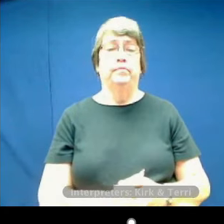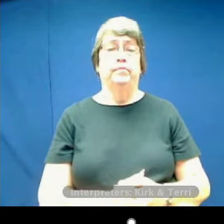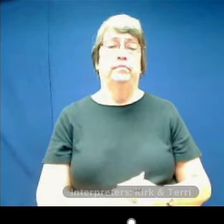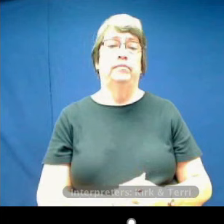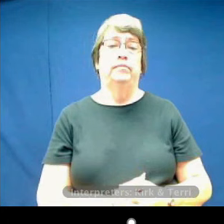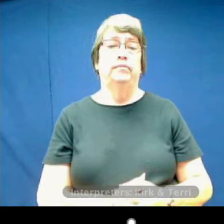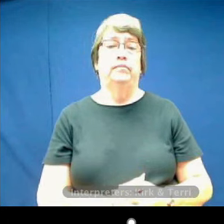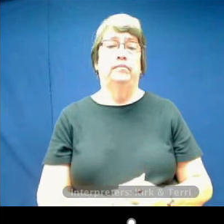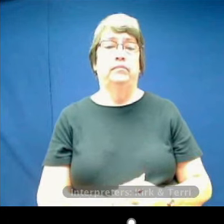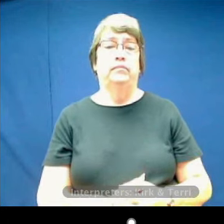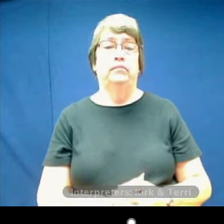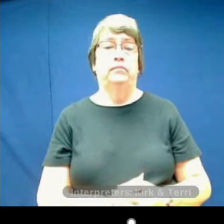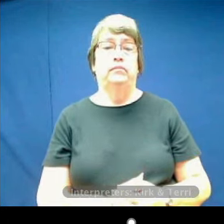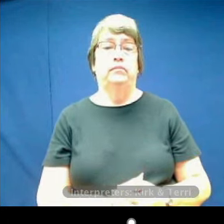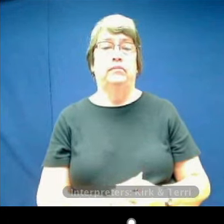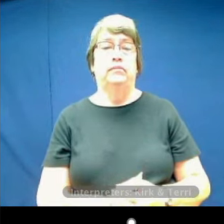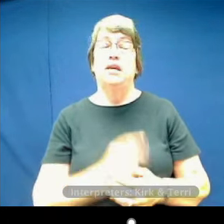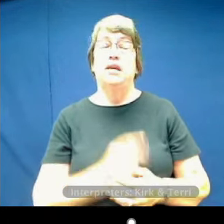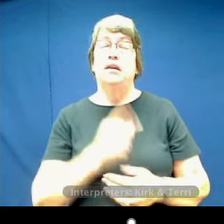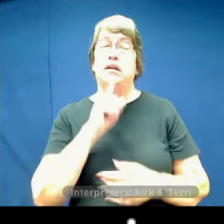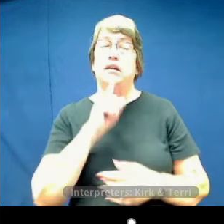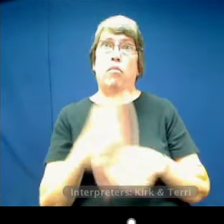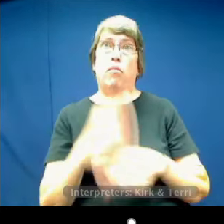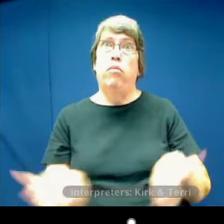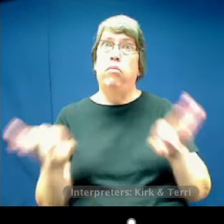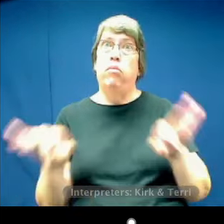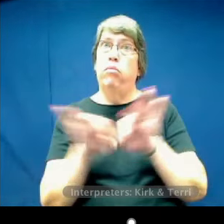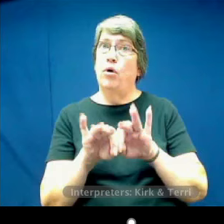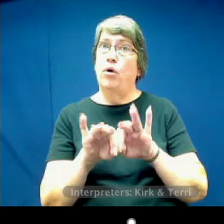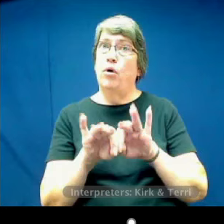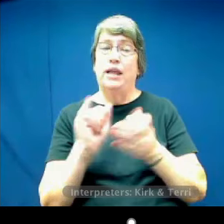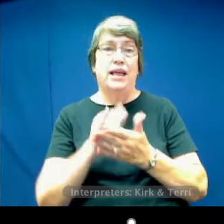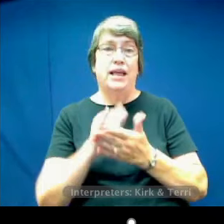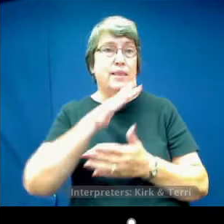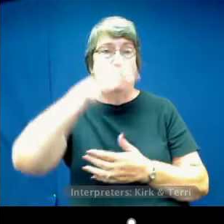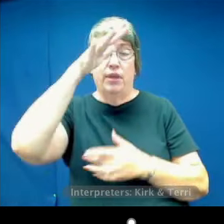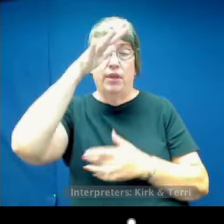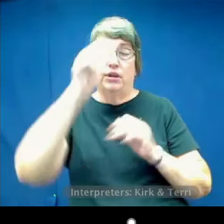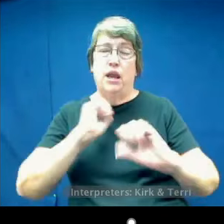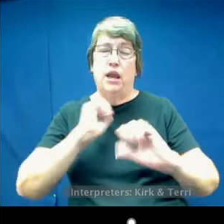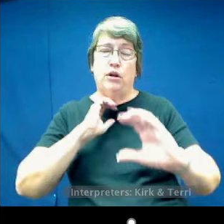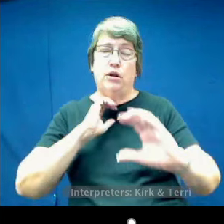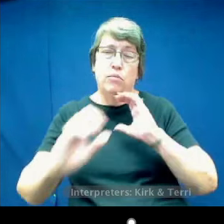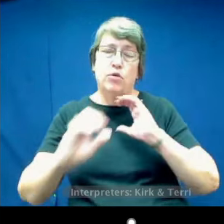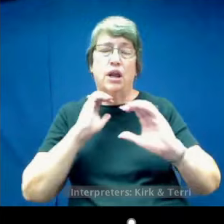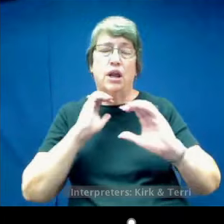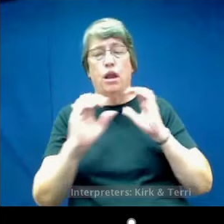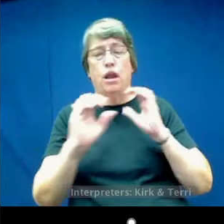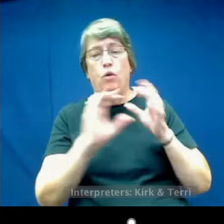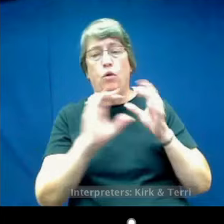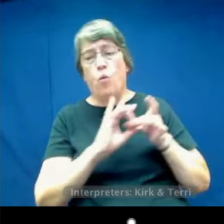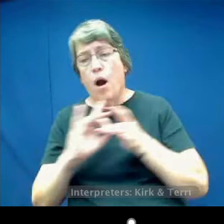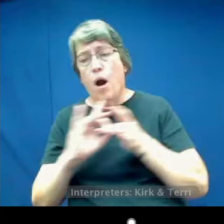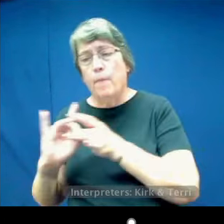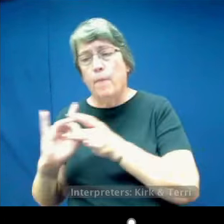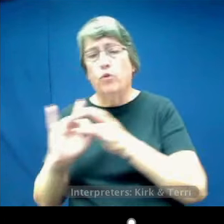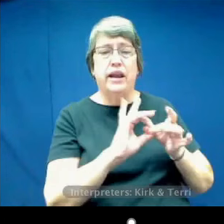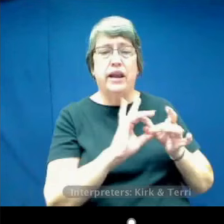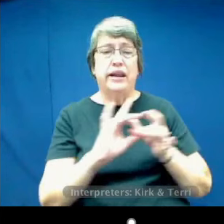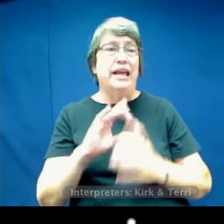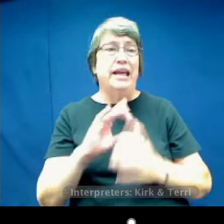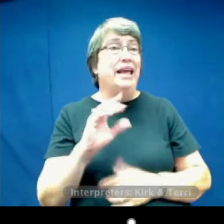It's absolutely critical that parents are able to communicate and to cooperate with each other, and if not, at least in Maryland, you will